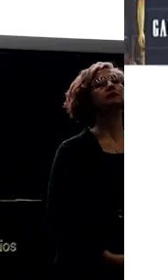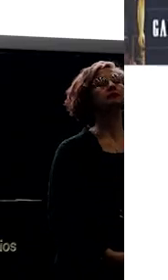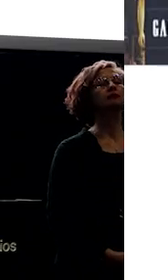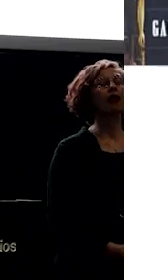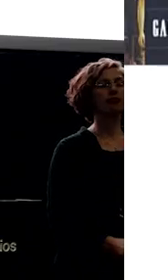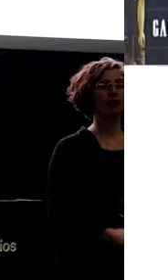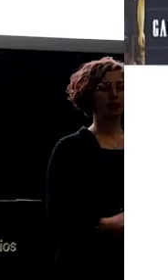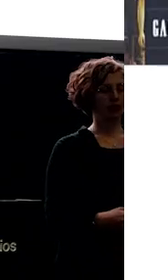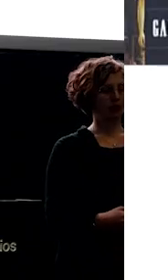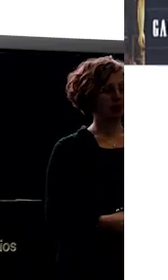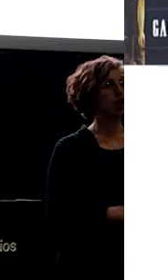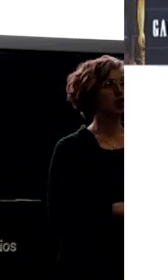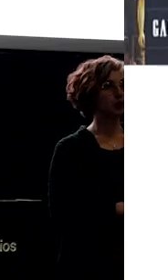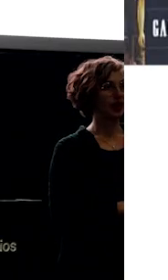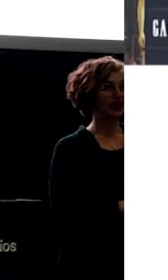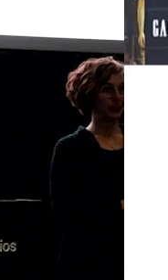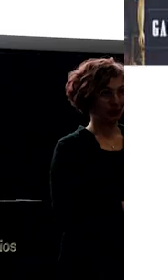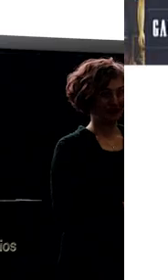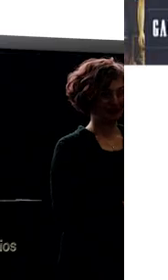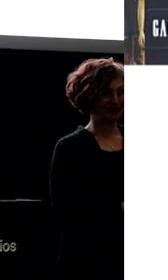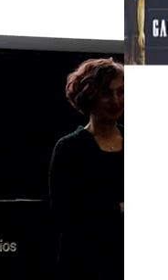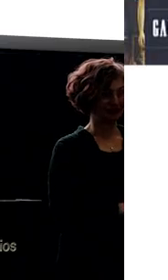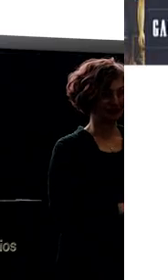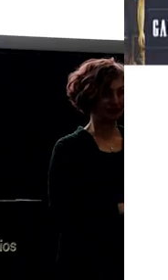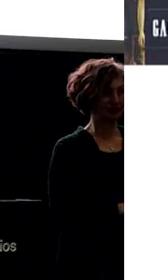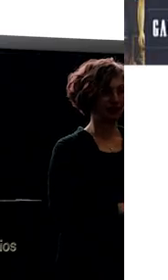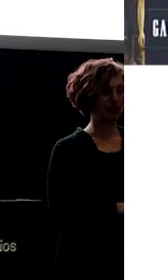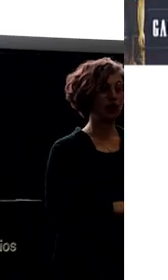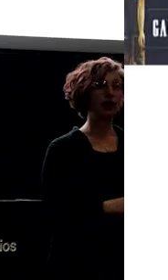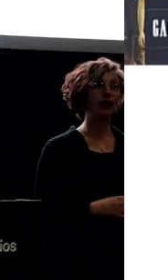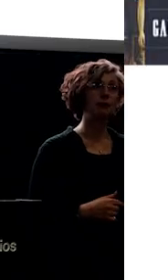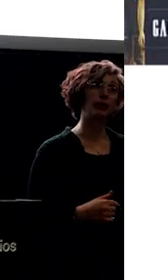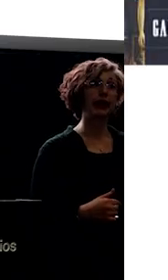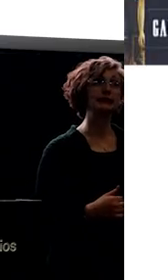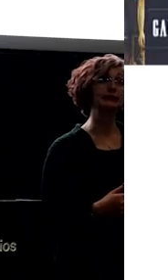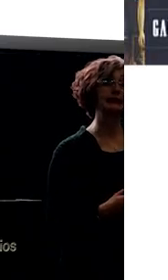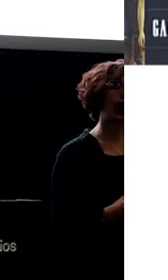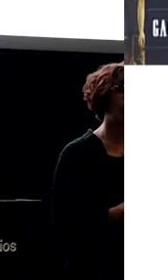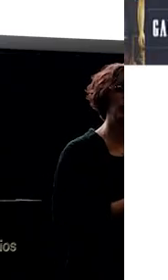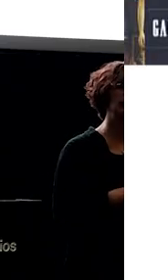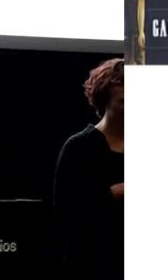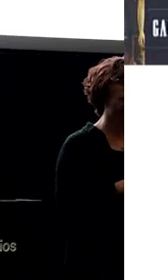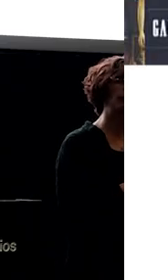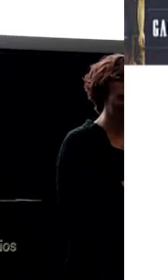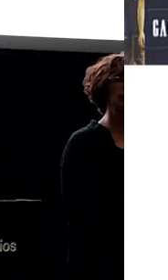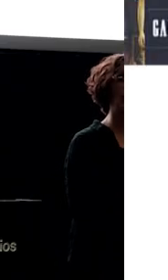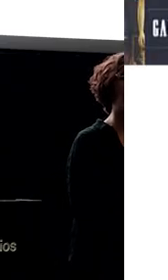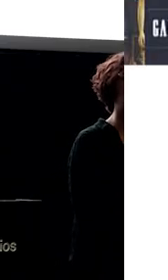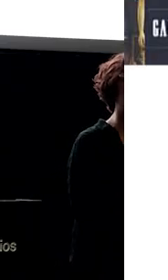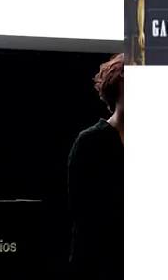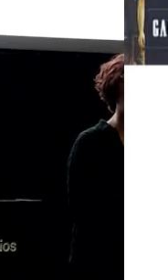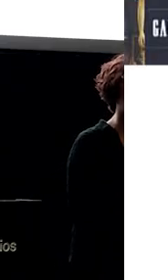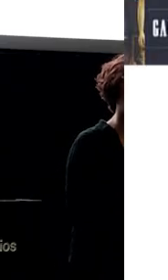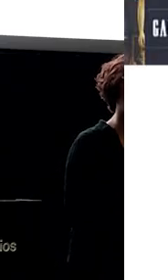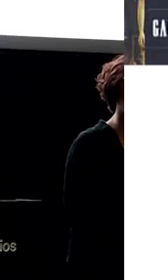2020, because I wasn't tired enough, I started another business. And that